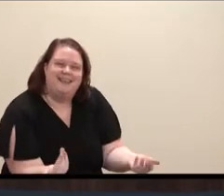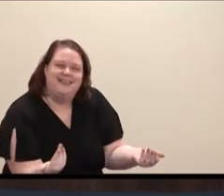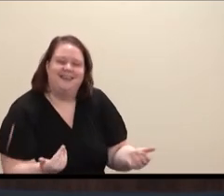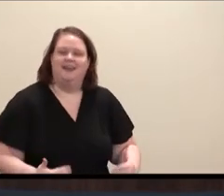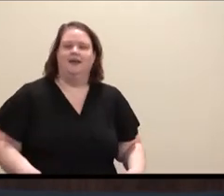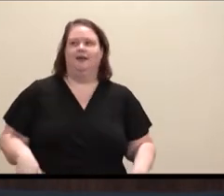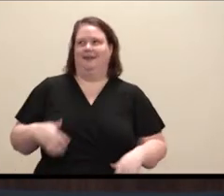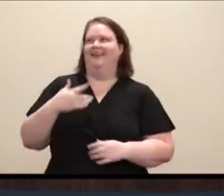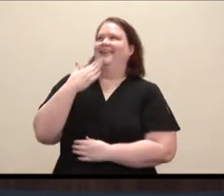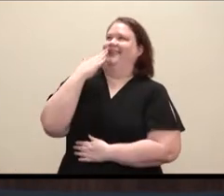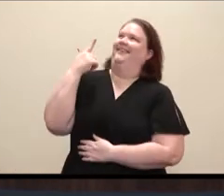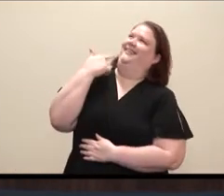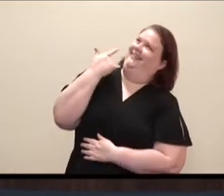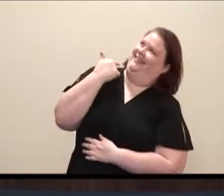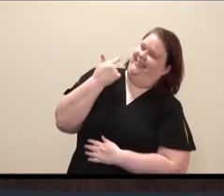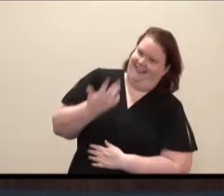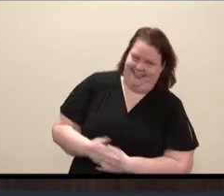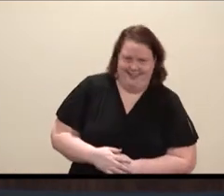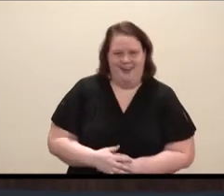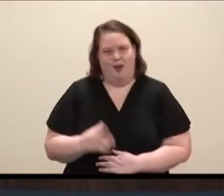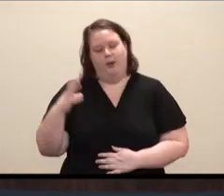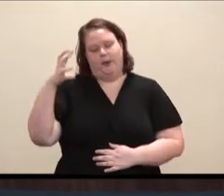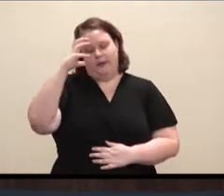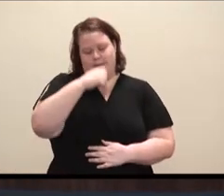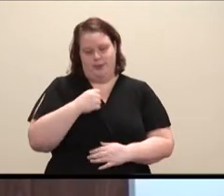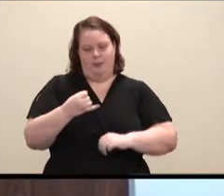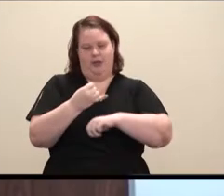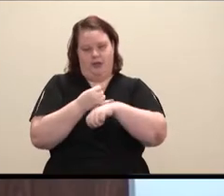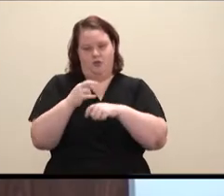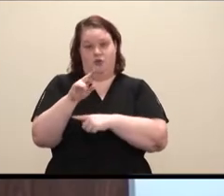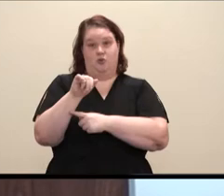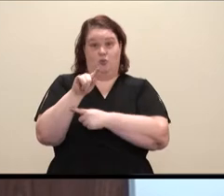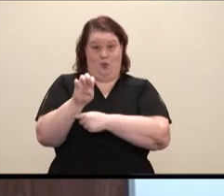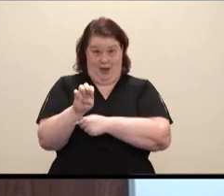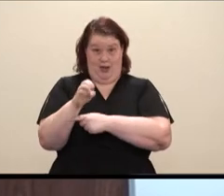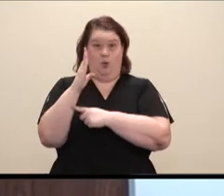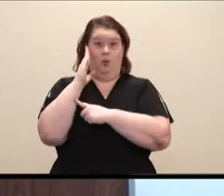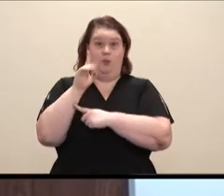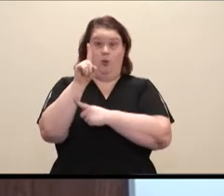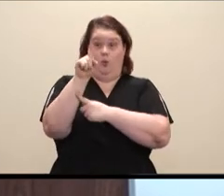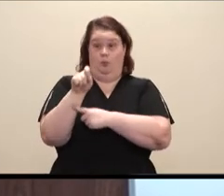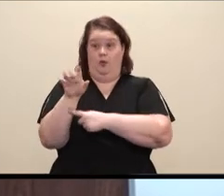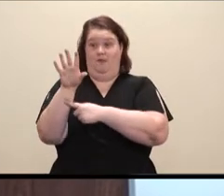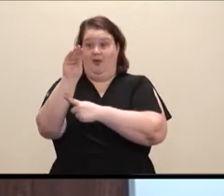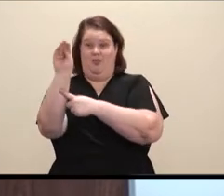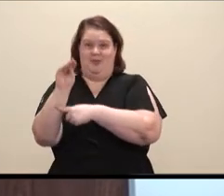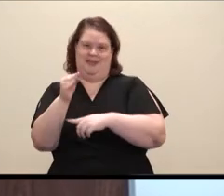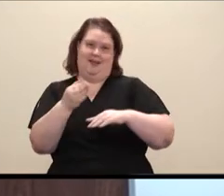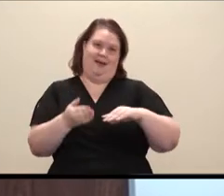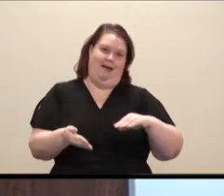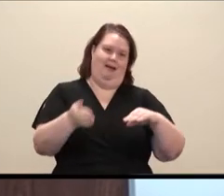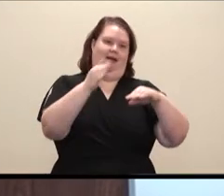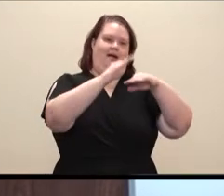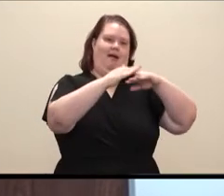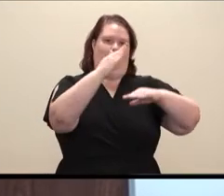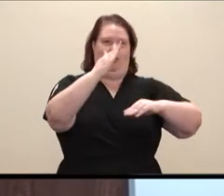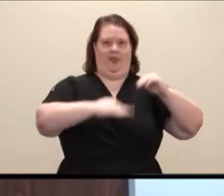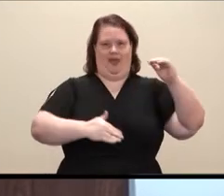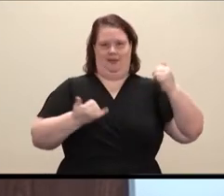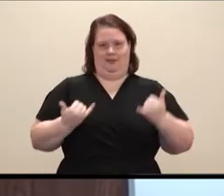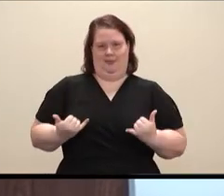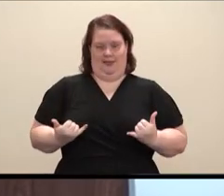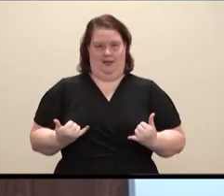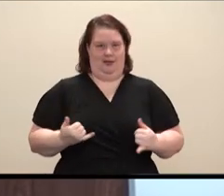again, we assumed interest rates would be at least a full percentage point higher than they are today. And so, yes,